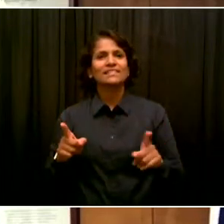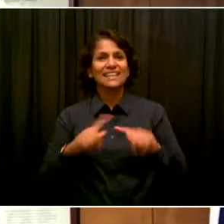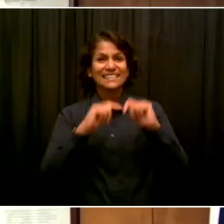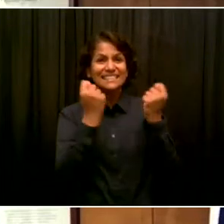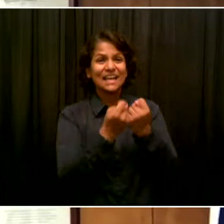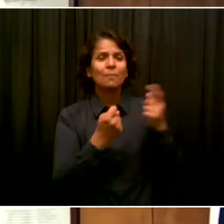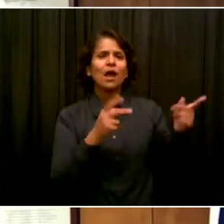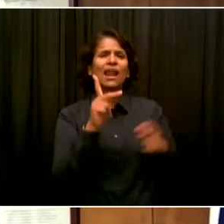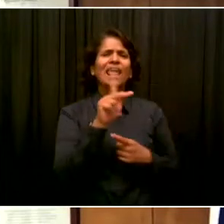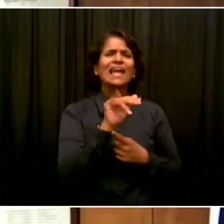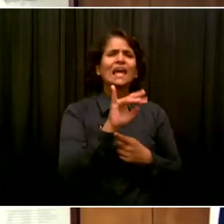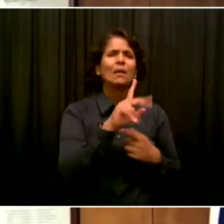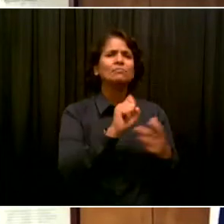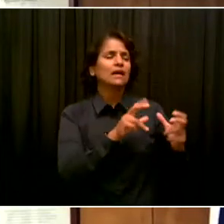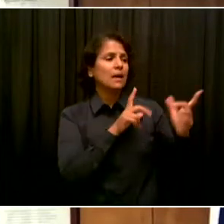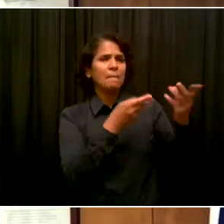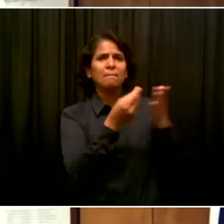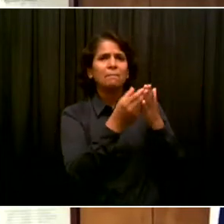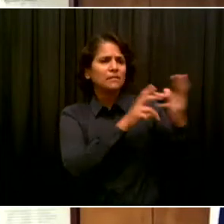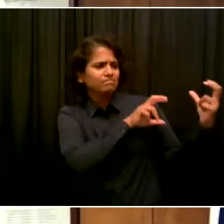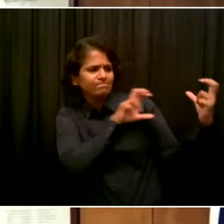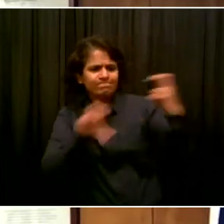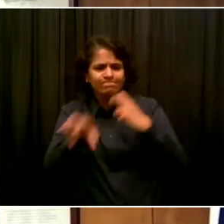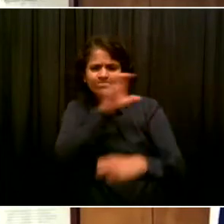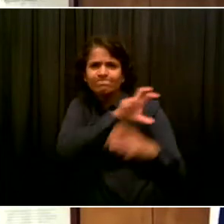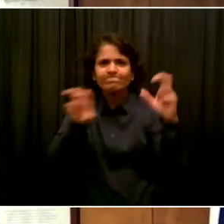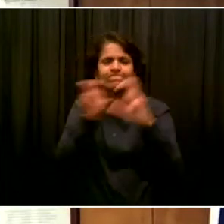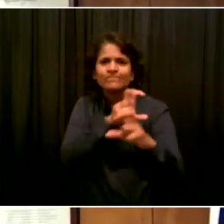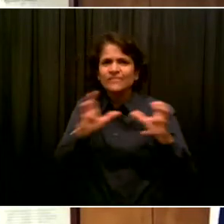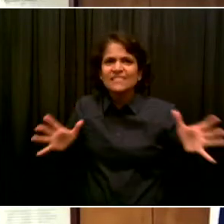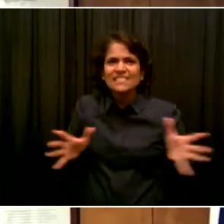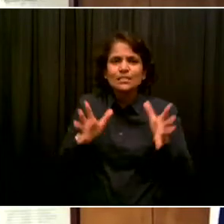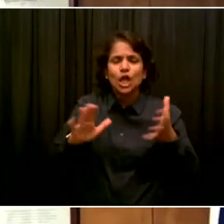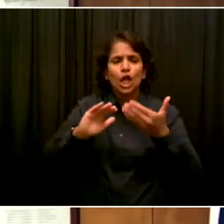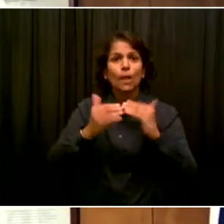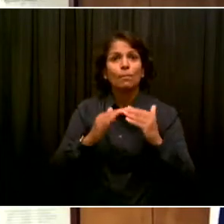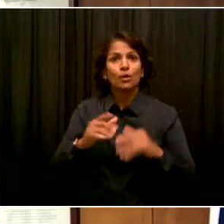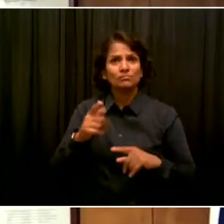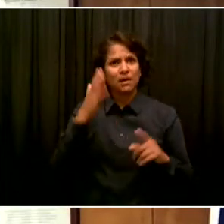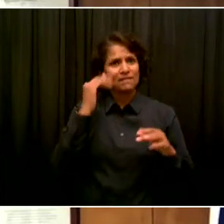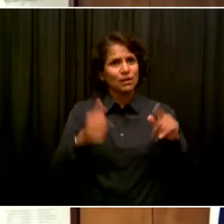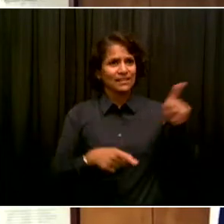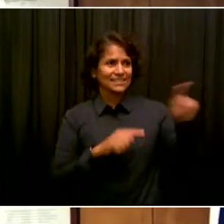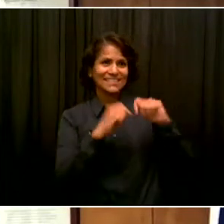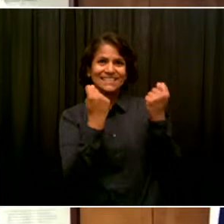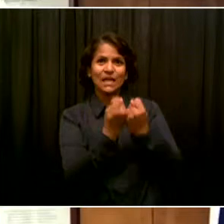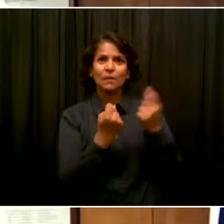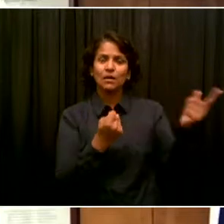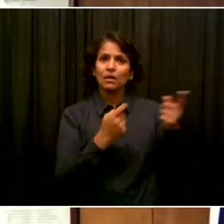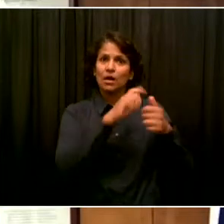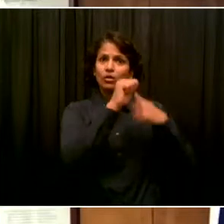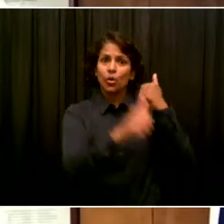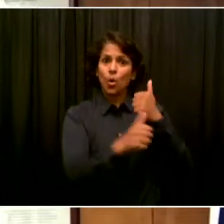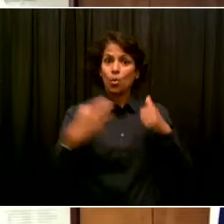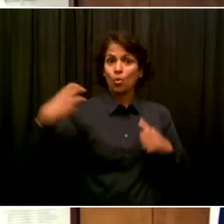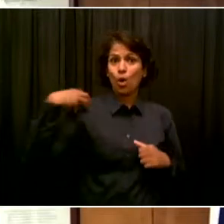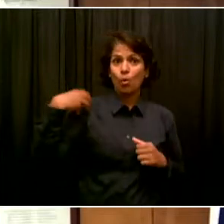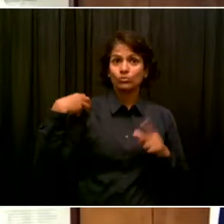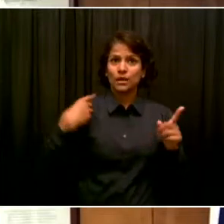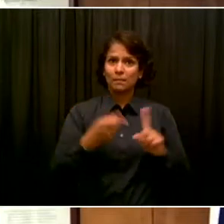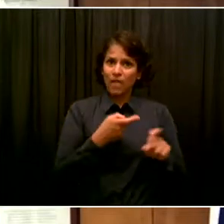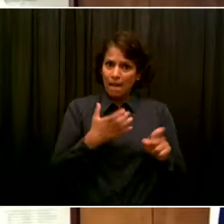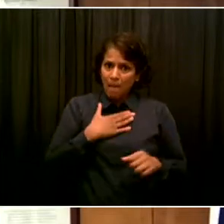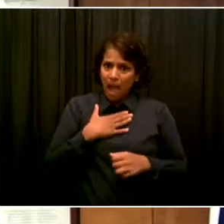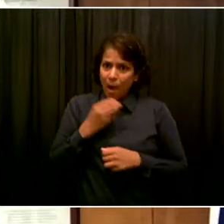Knicks Coach of the Year comes from my district, Muggsy Leggett. And this shows, again, a consistent commitment by the New York Knicks, by you, Mr.